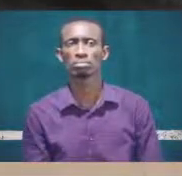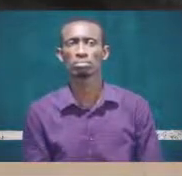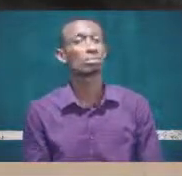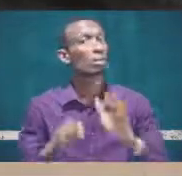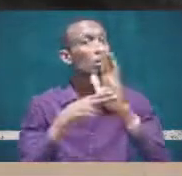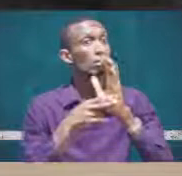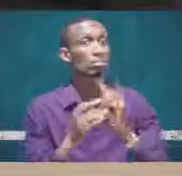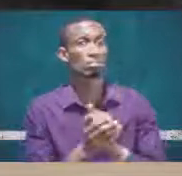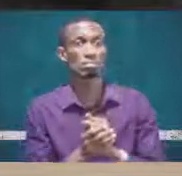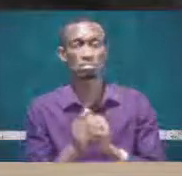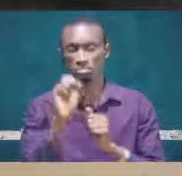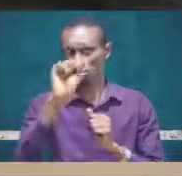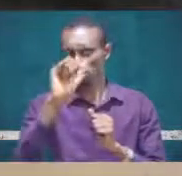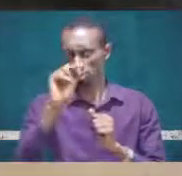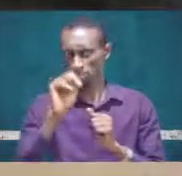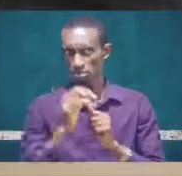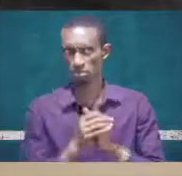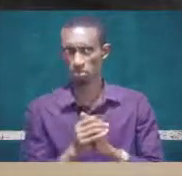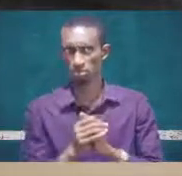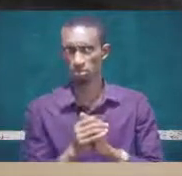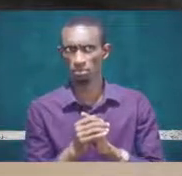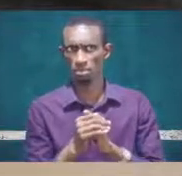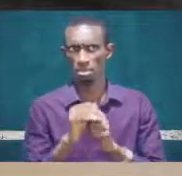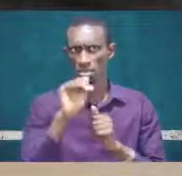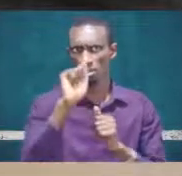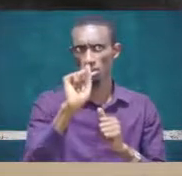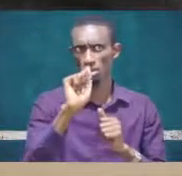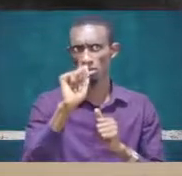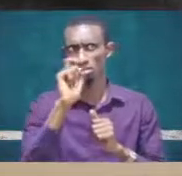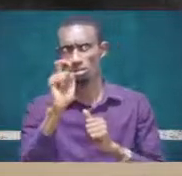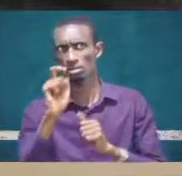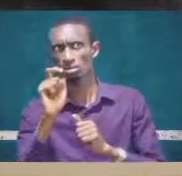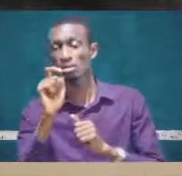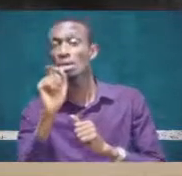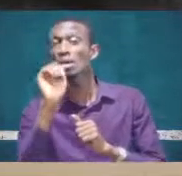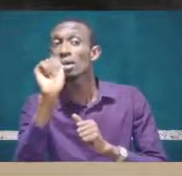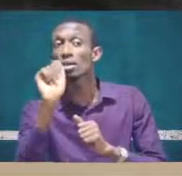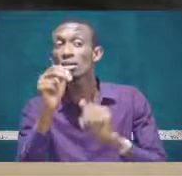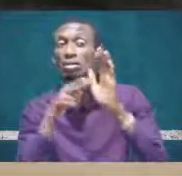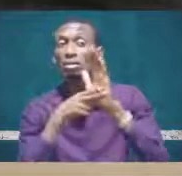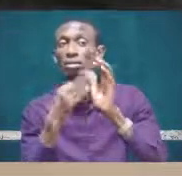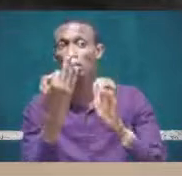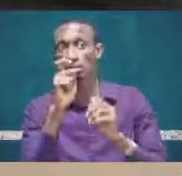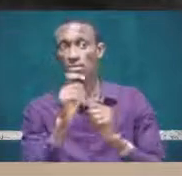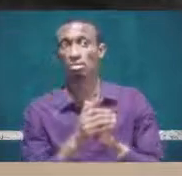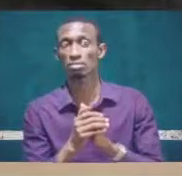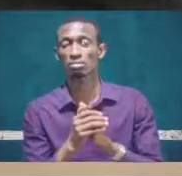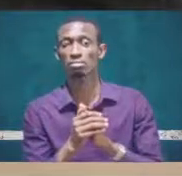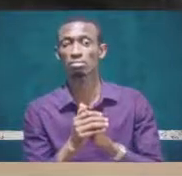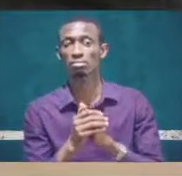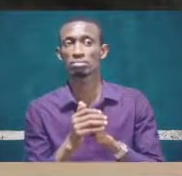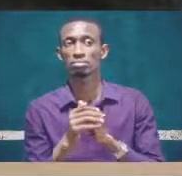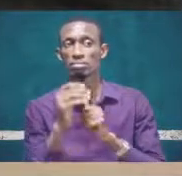And as we have a sine ax, a is equal to 3, the integral will be